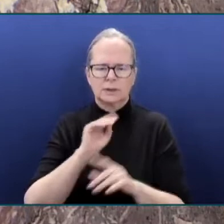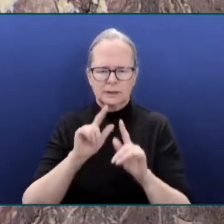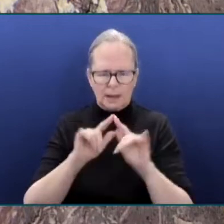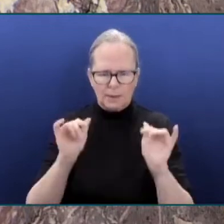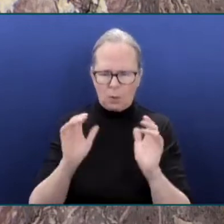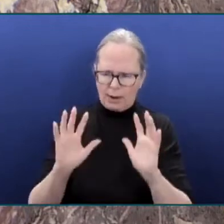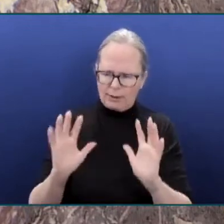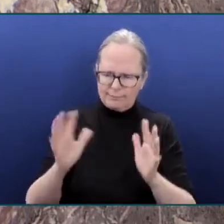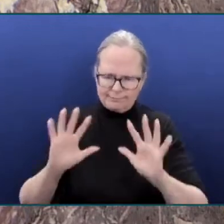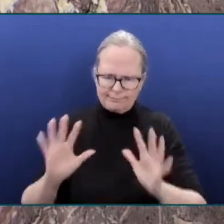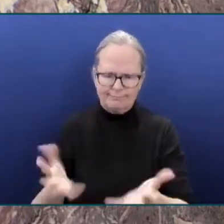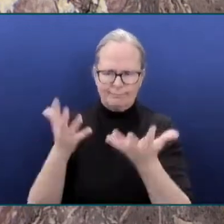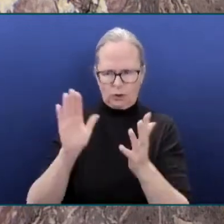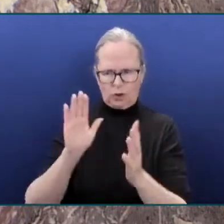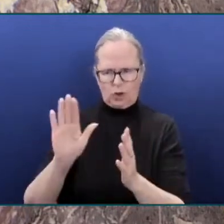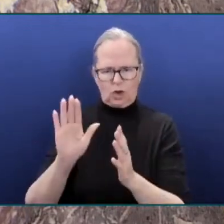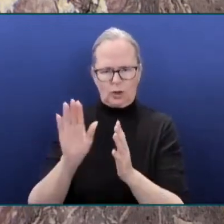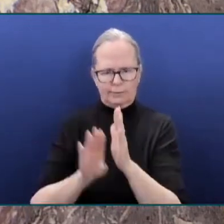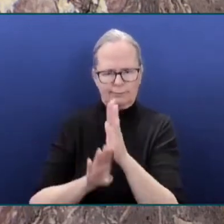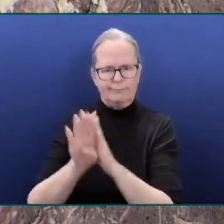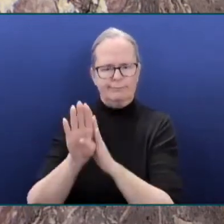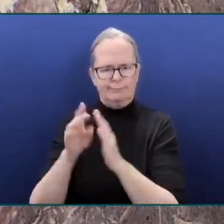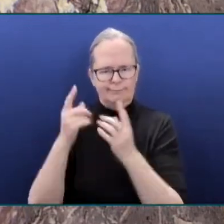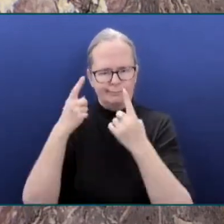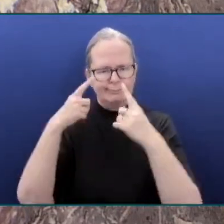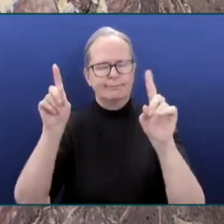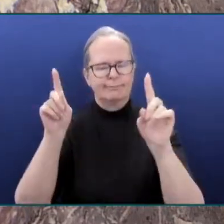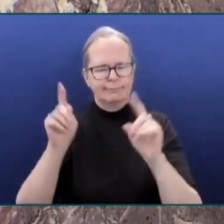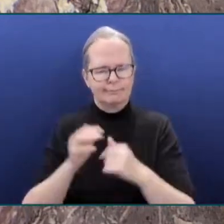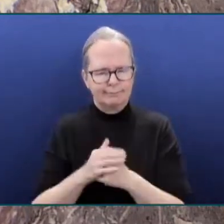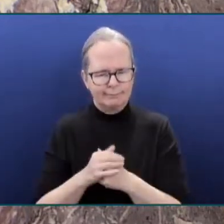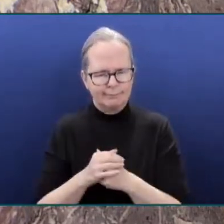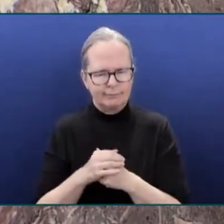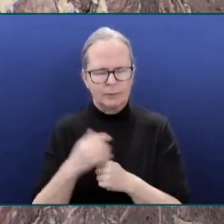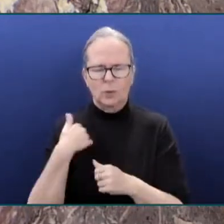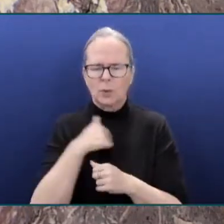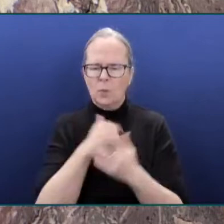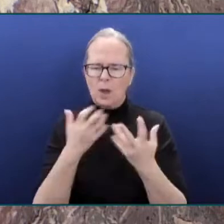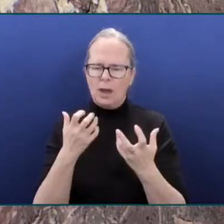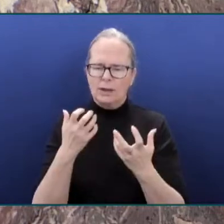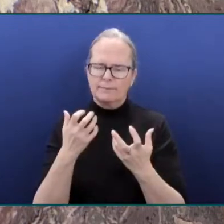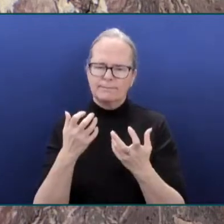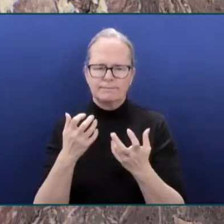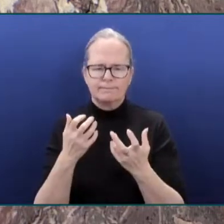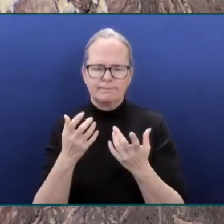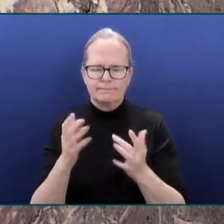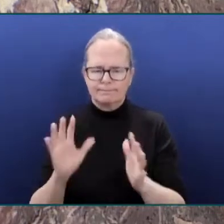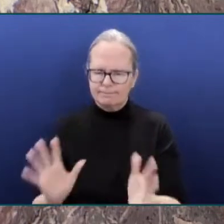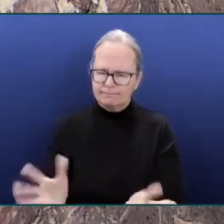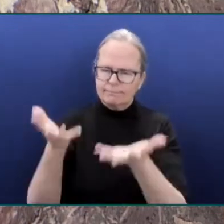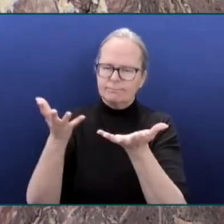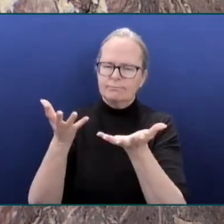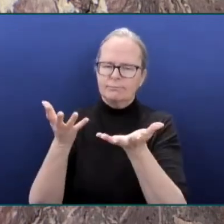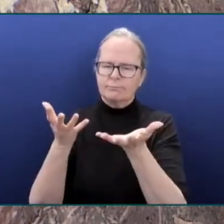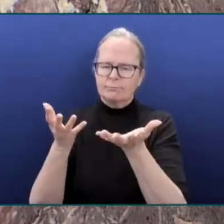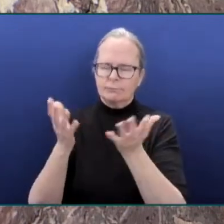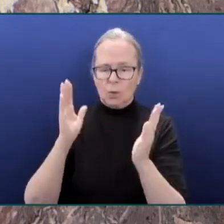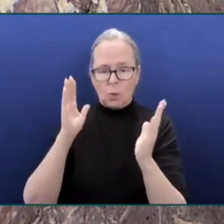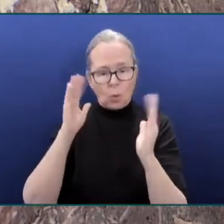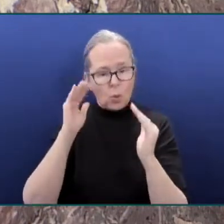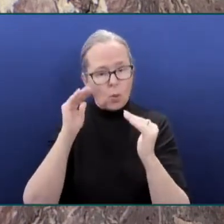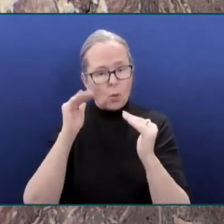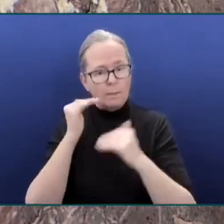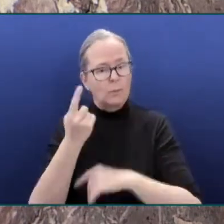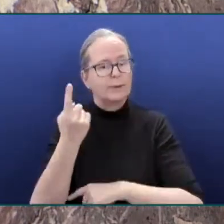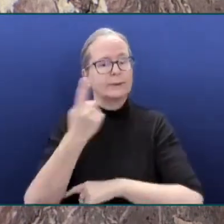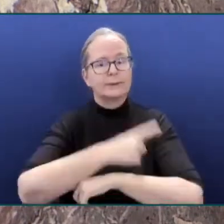can acknowledge that living openly as your true self is something many of us take for granted. In this House, we need to